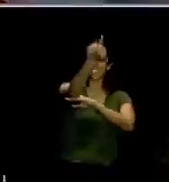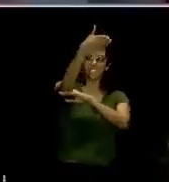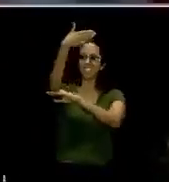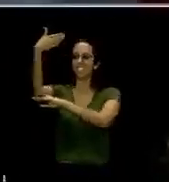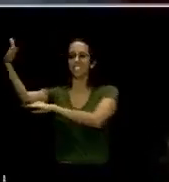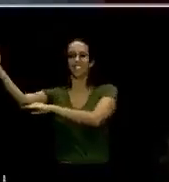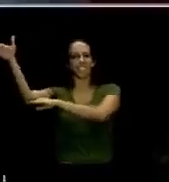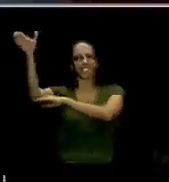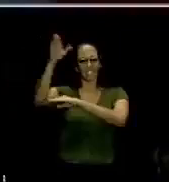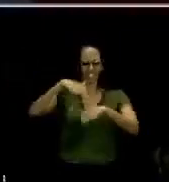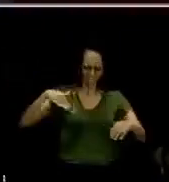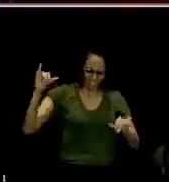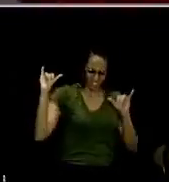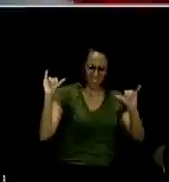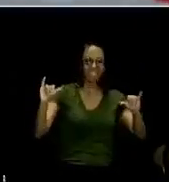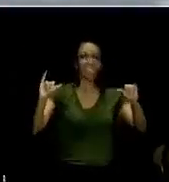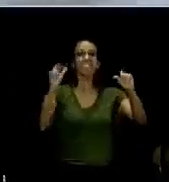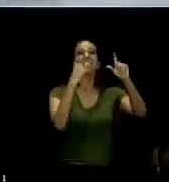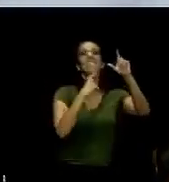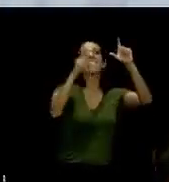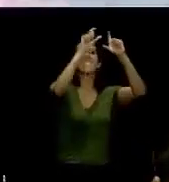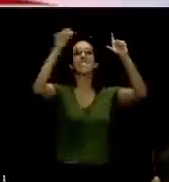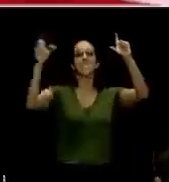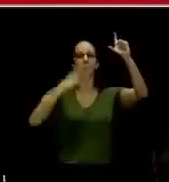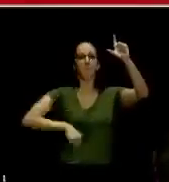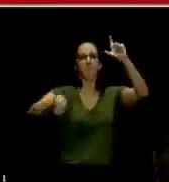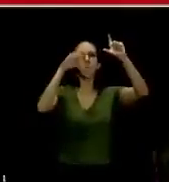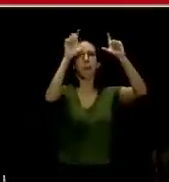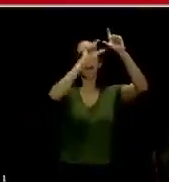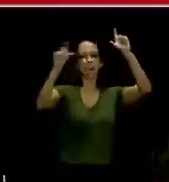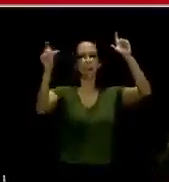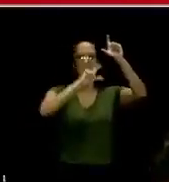Oh, say does that